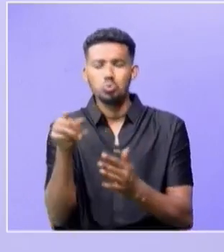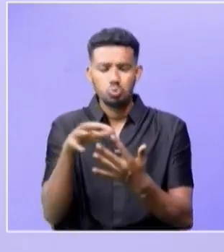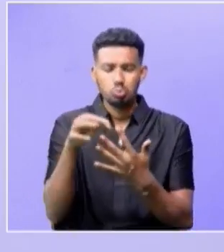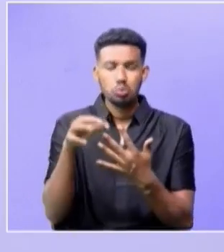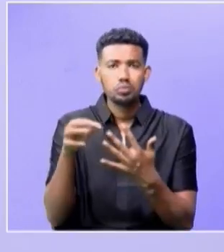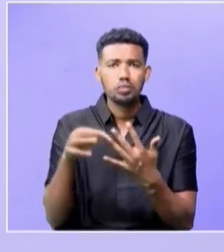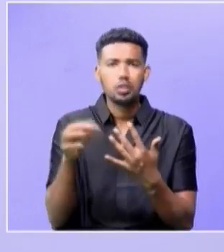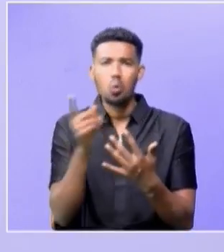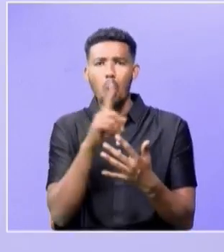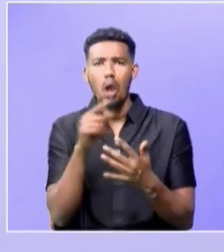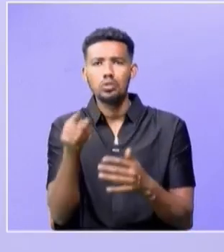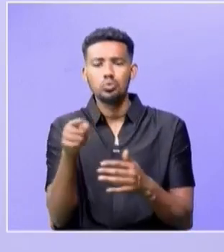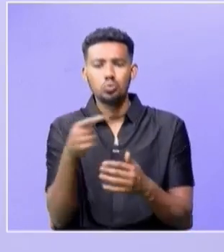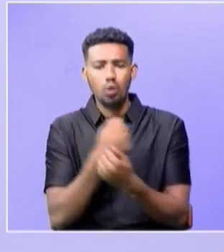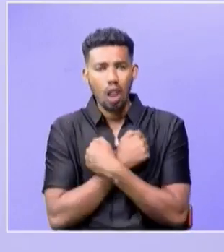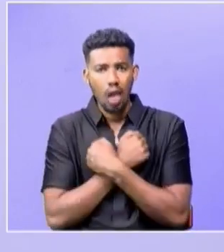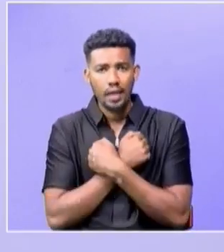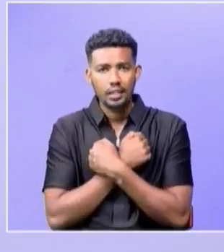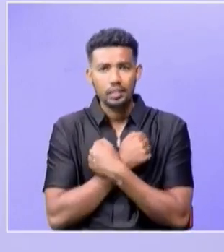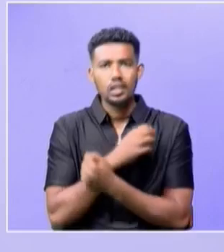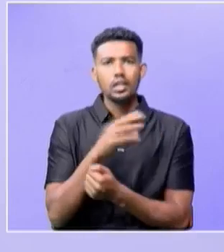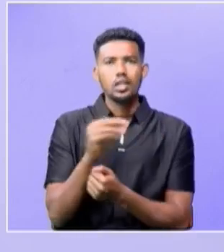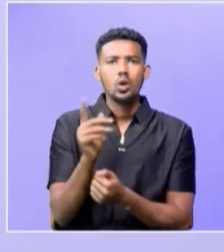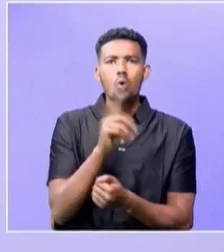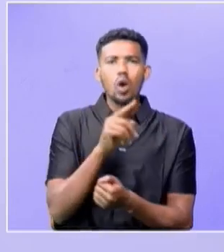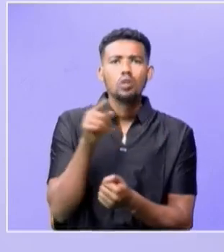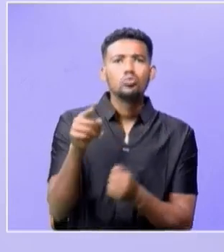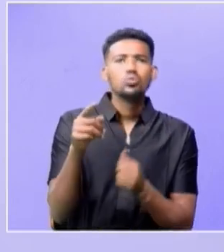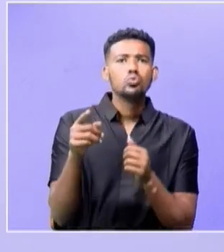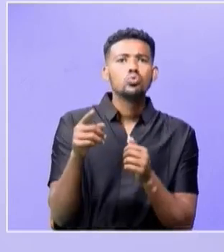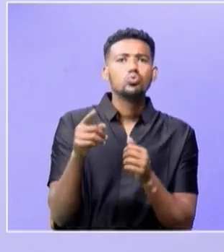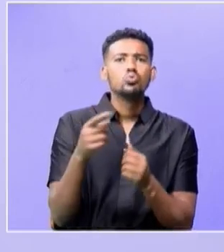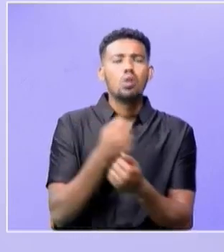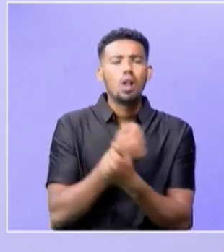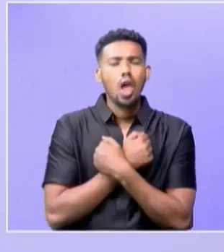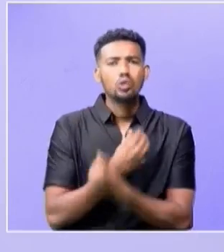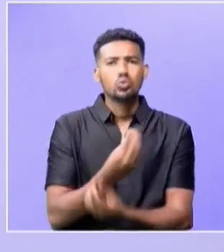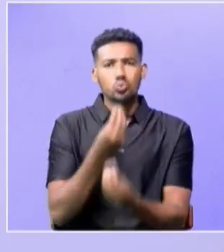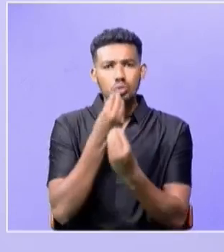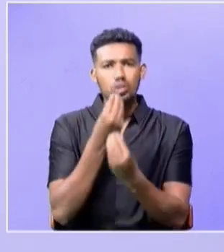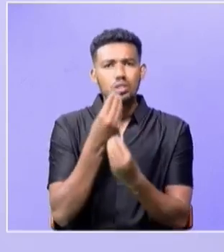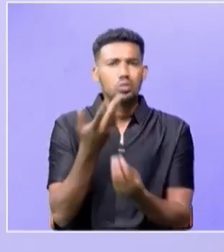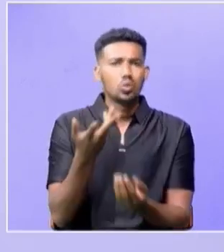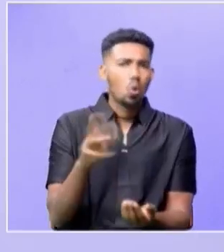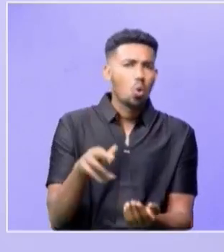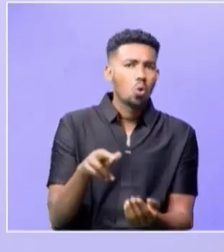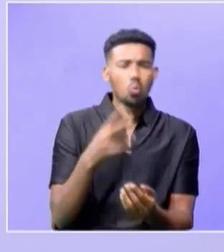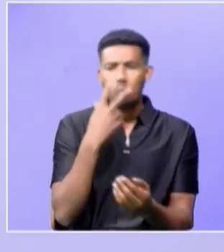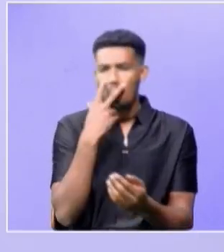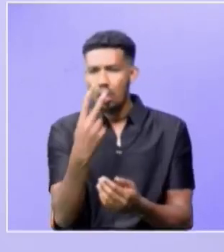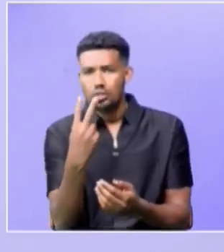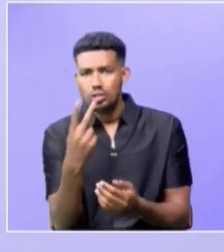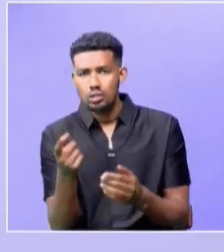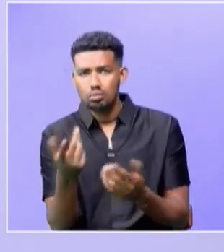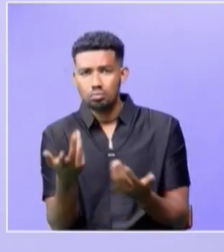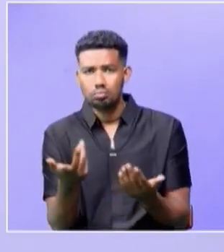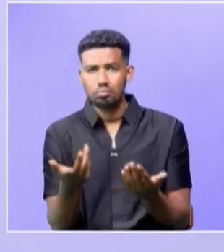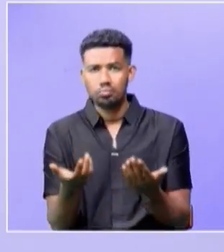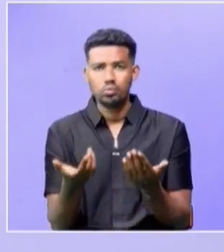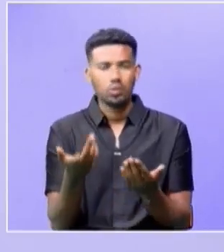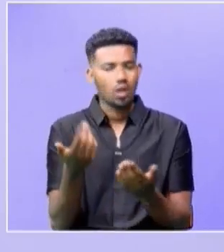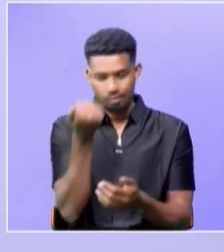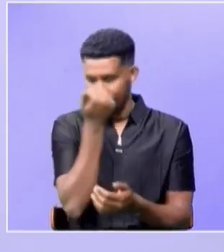what you don't like, even what you don't like to eat, what you don't like to watch, and